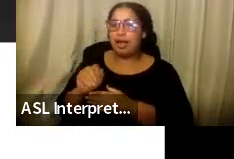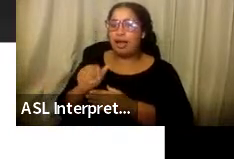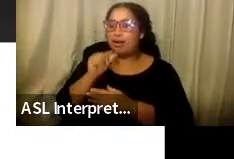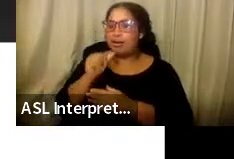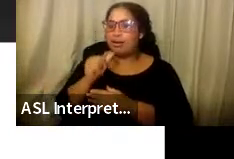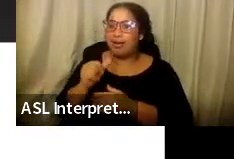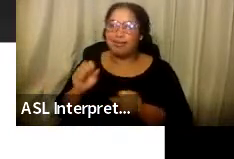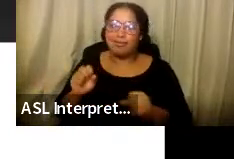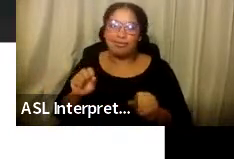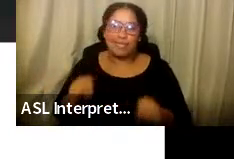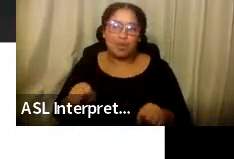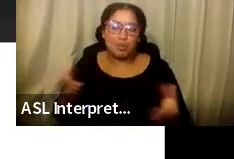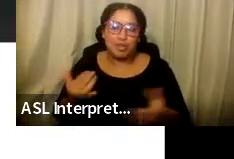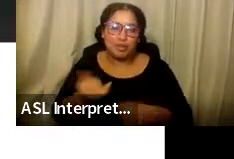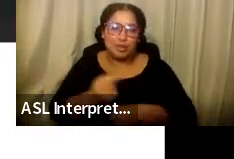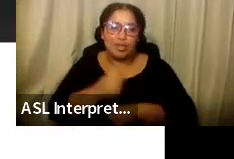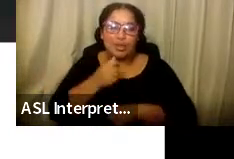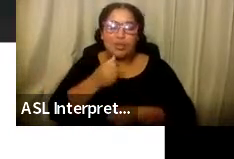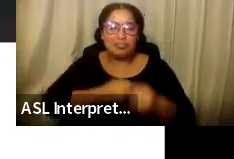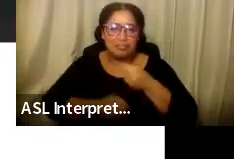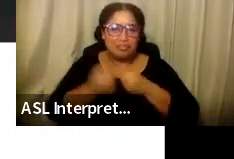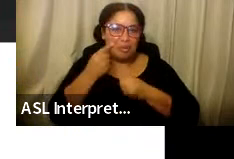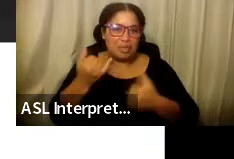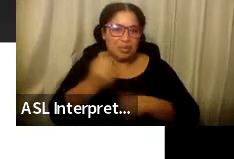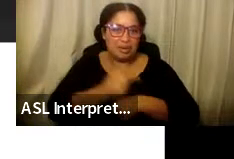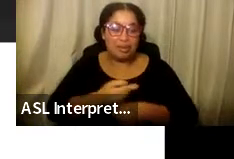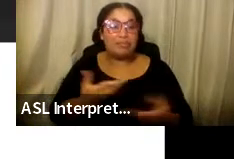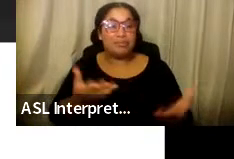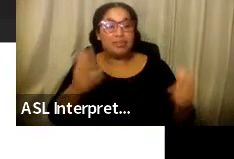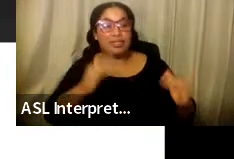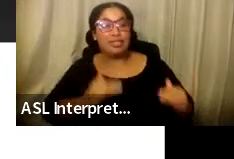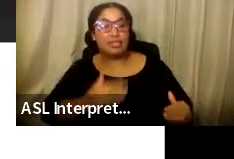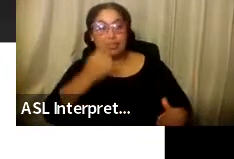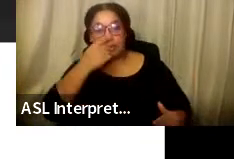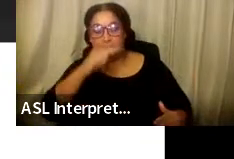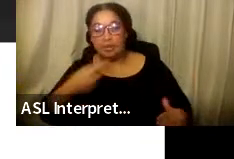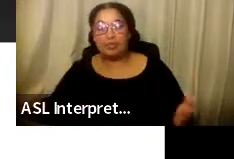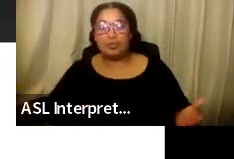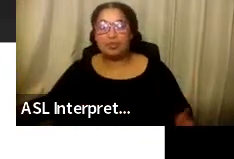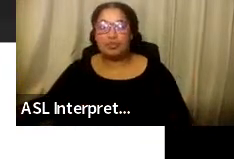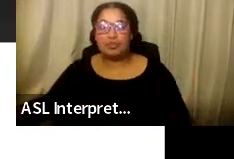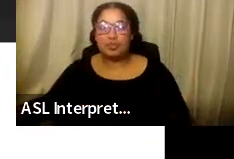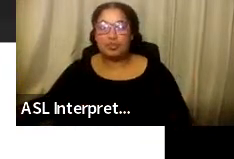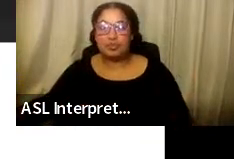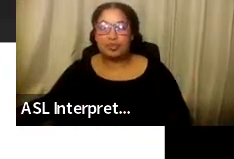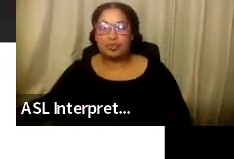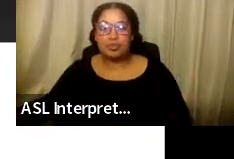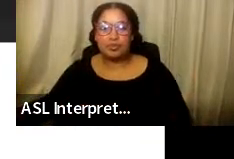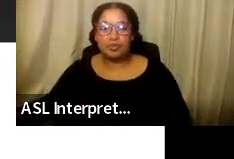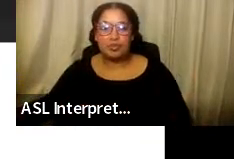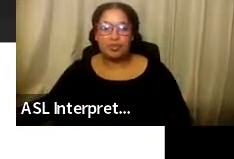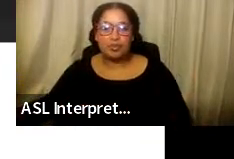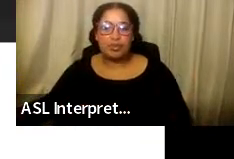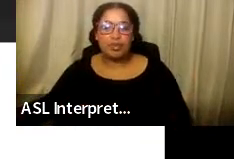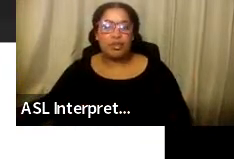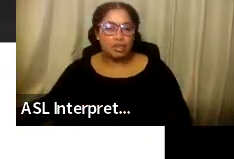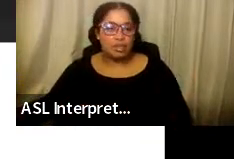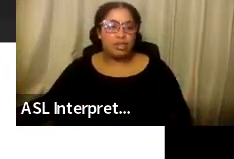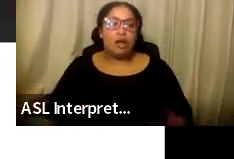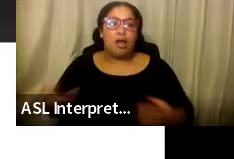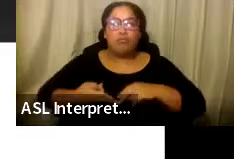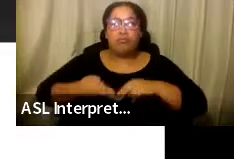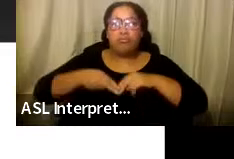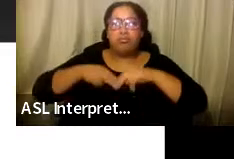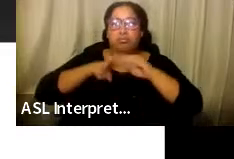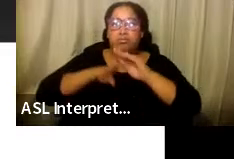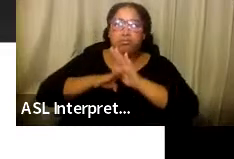evening, so I'm stepping in for her. Next slide. So basically, our surge strategies is